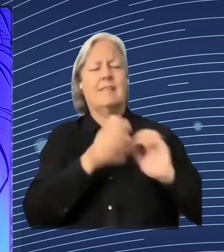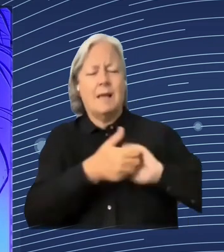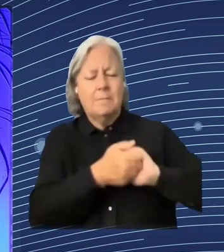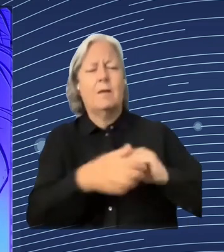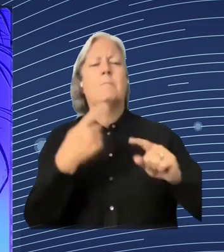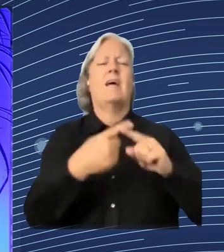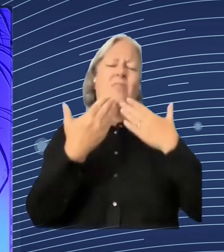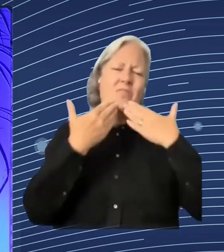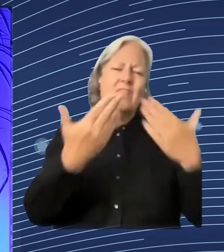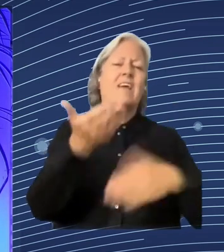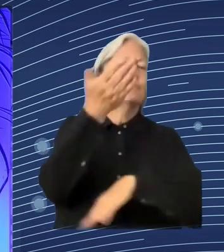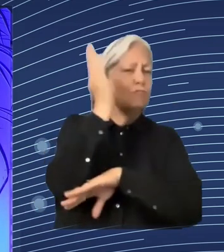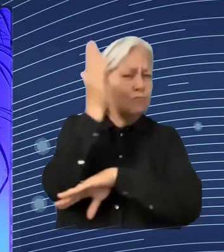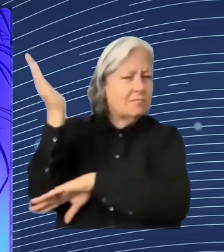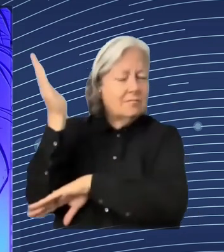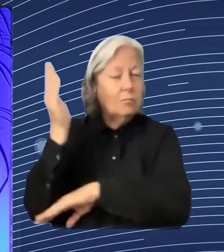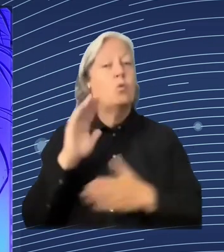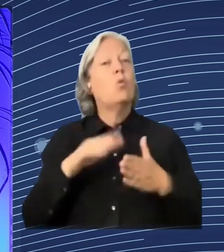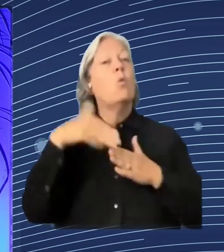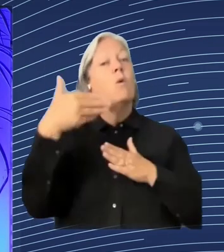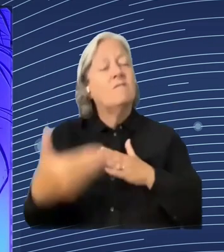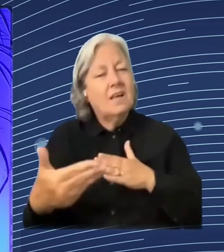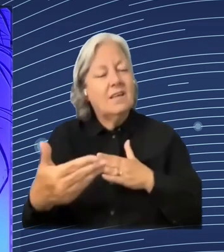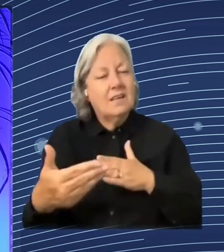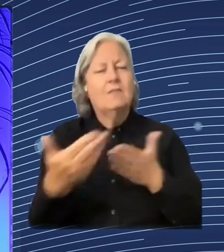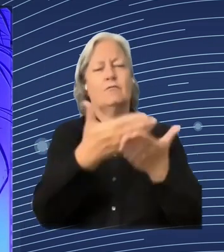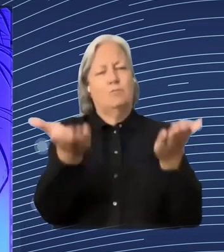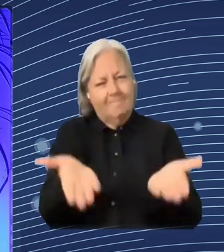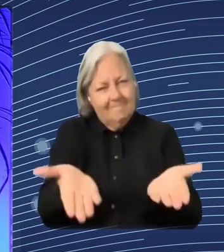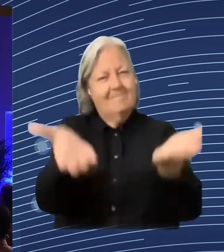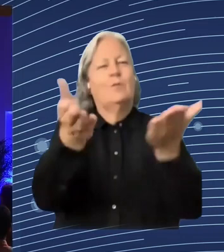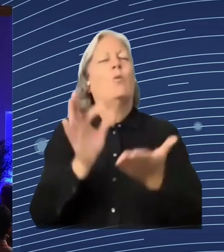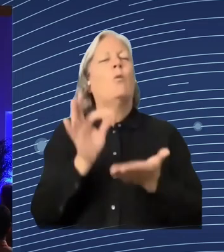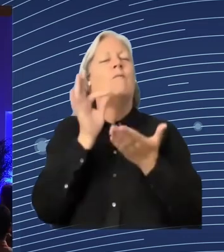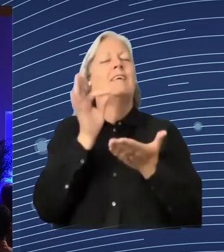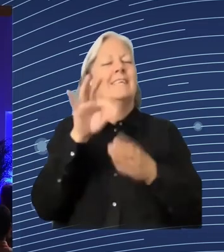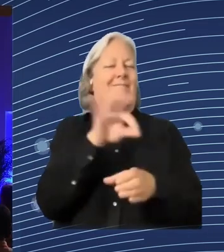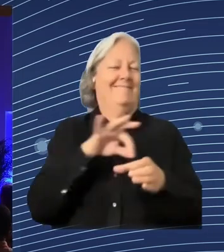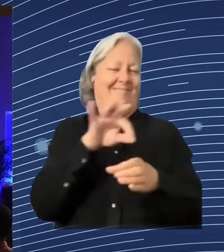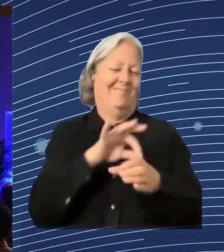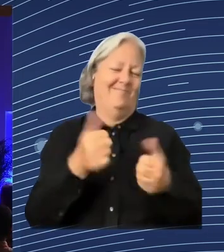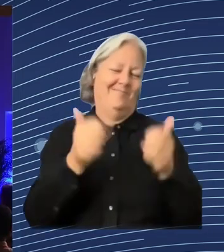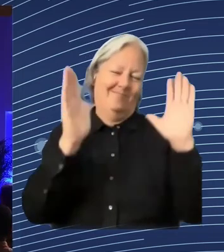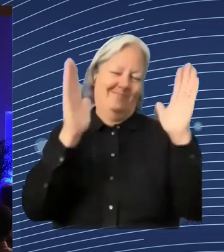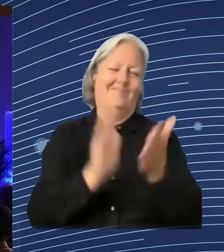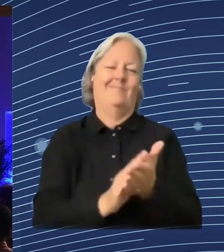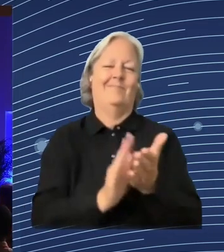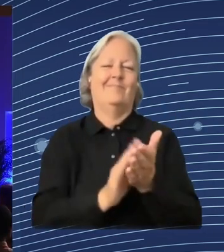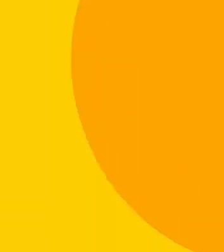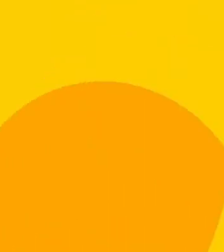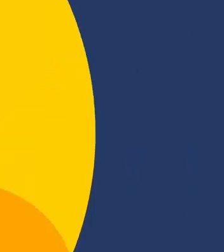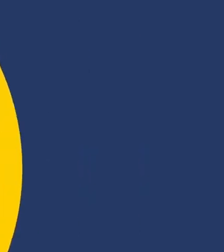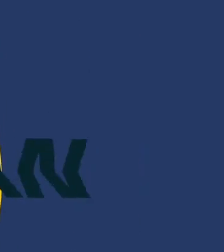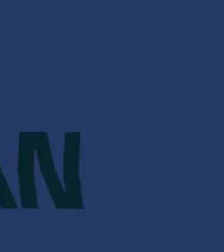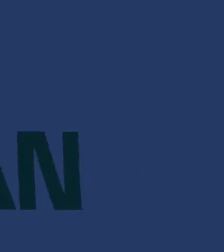excellent speakers. And after that, I set you off for coffee. Thank you.